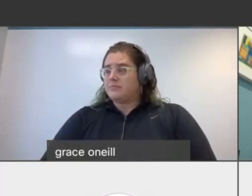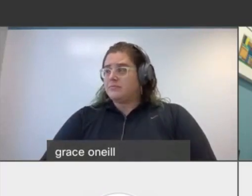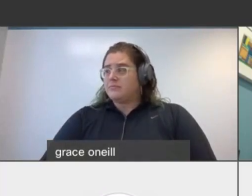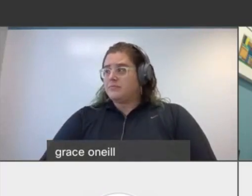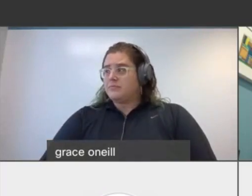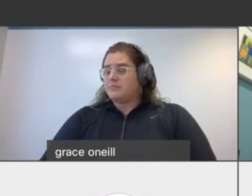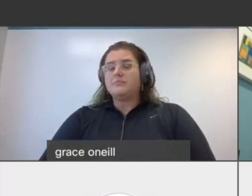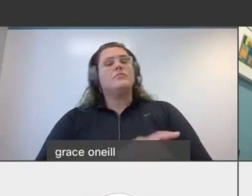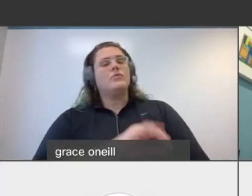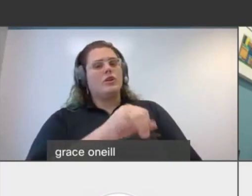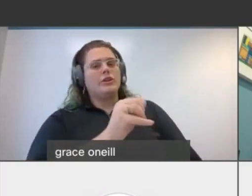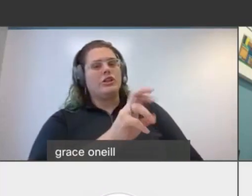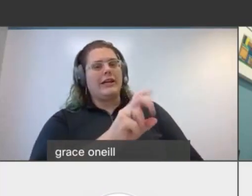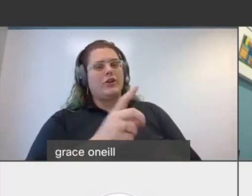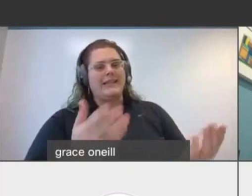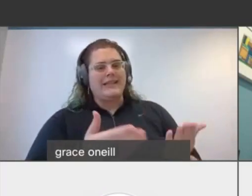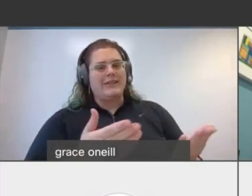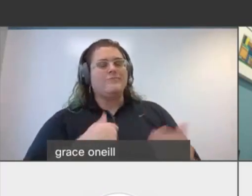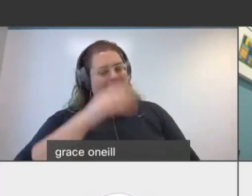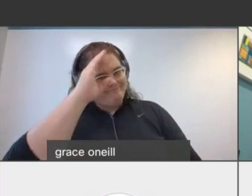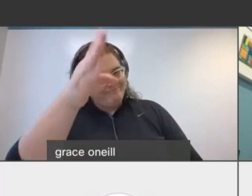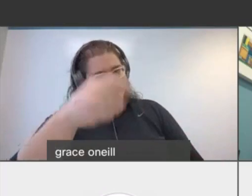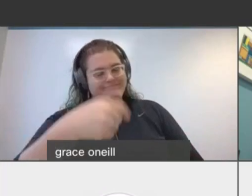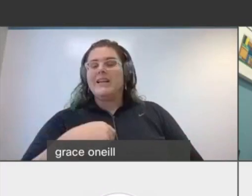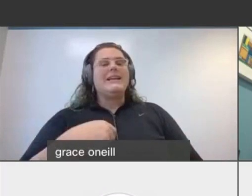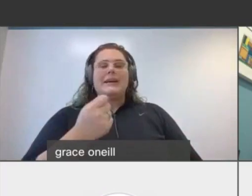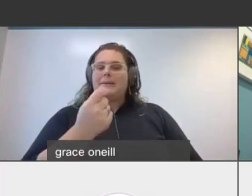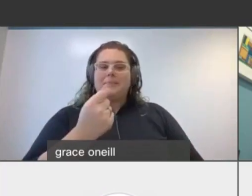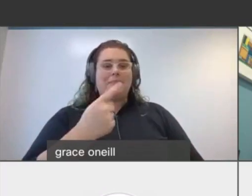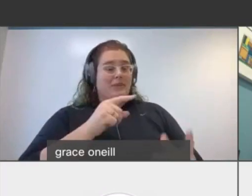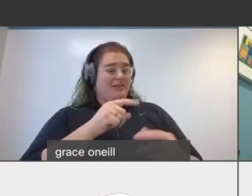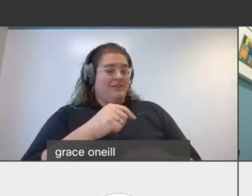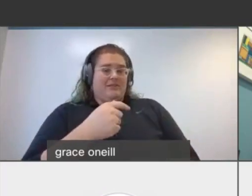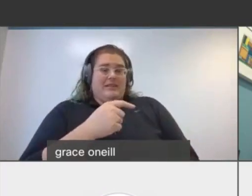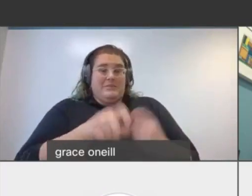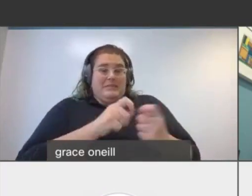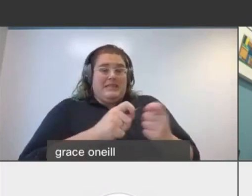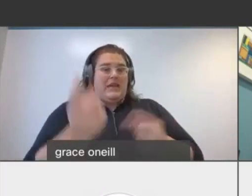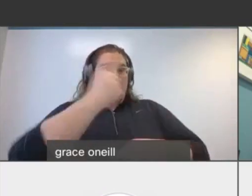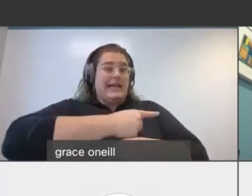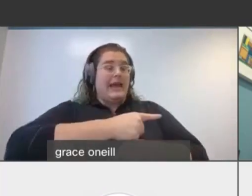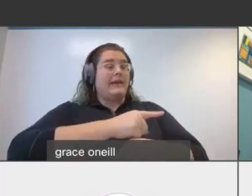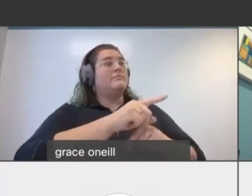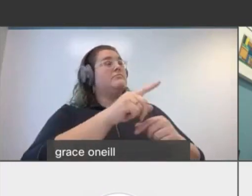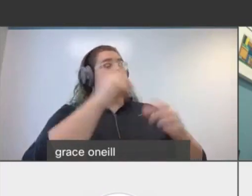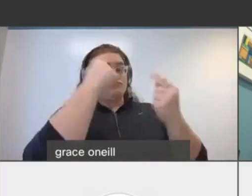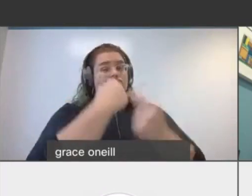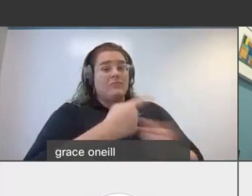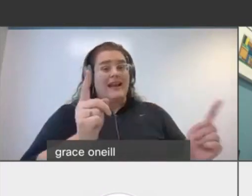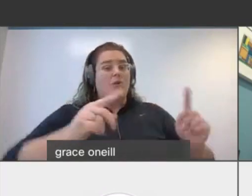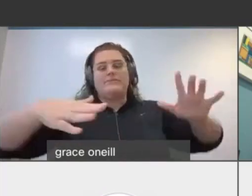Hi, Andy. This is Jared. We do not have that specific rollout date at this